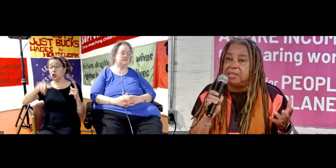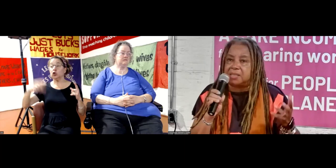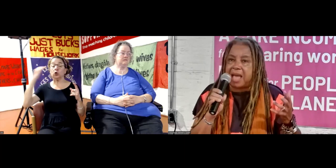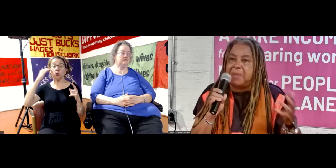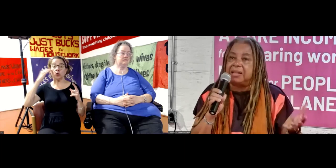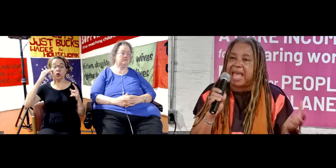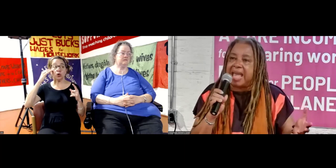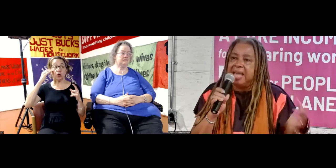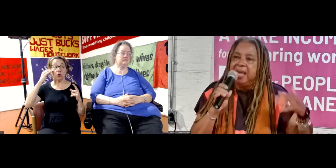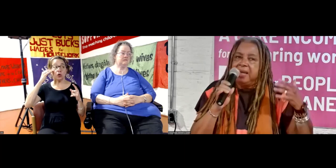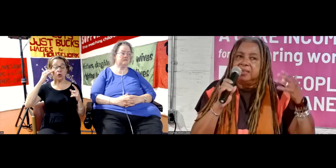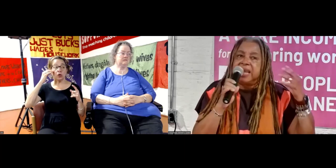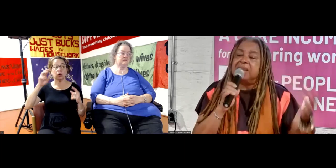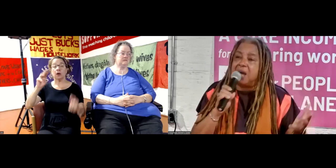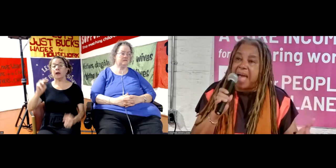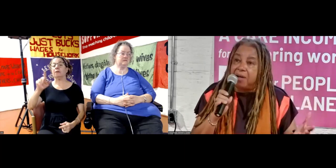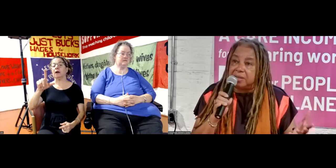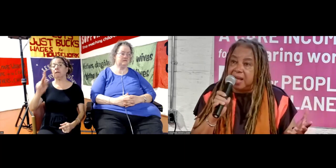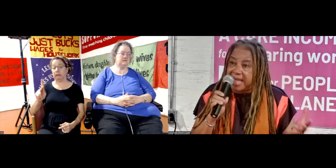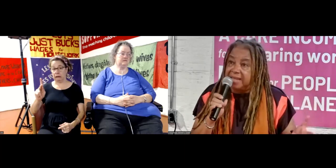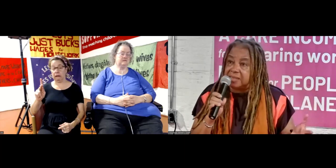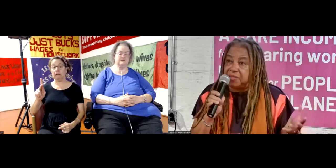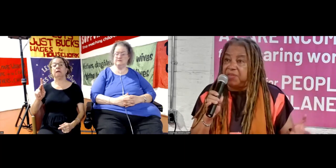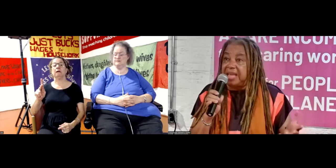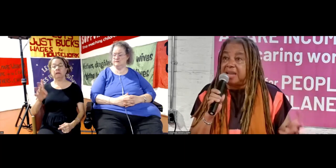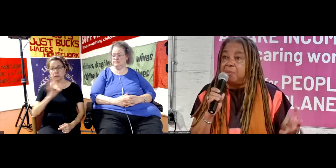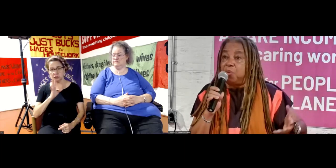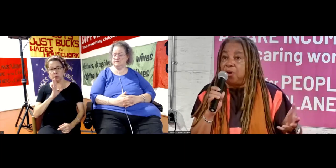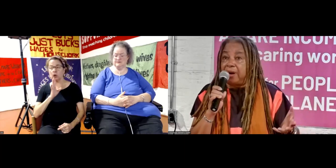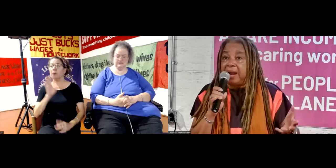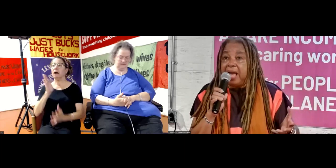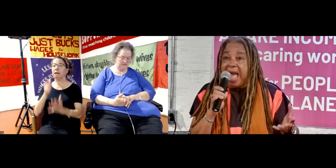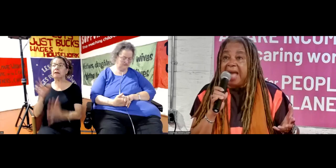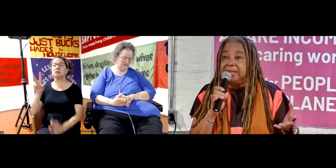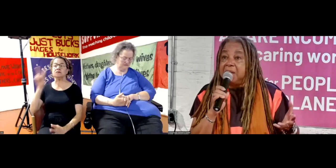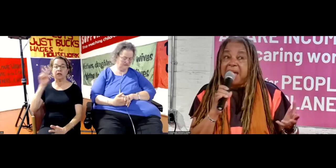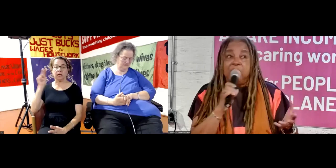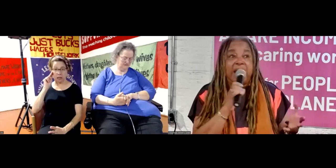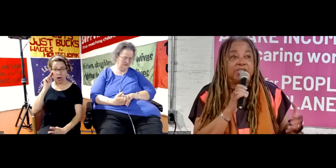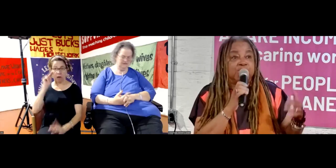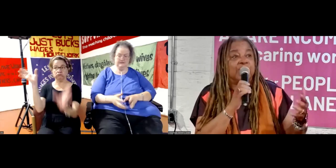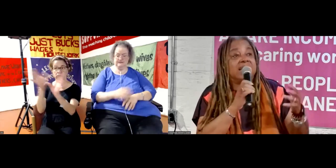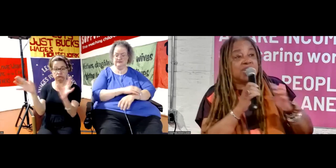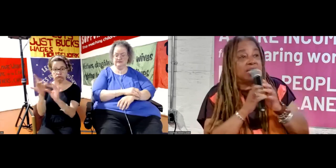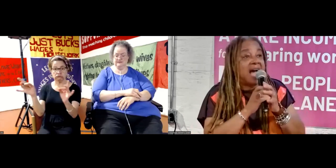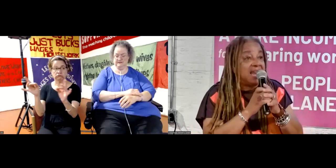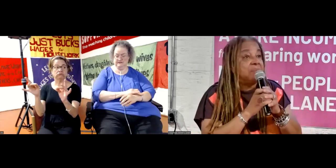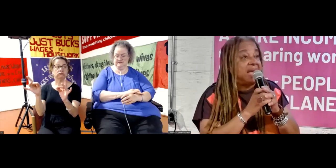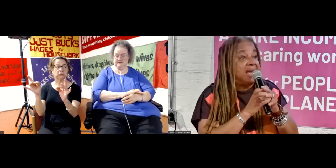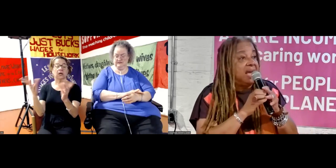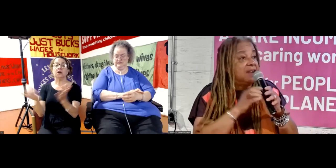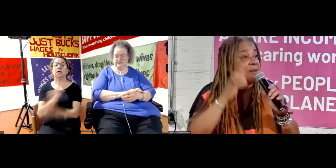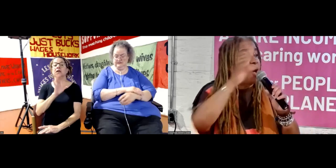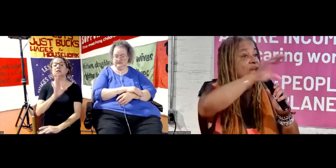that once MLK did come out against the Vietnam War, and in many ways took his